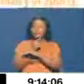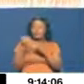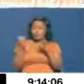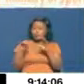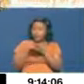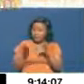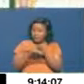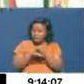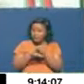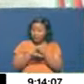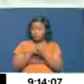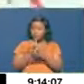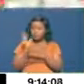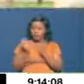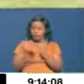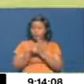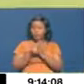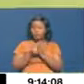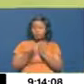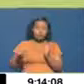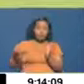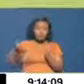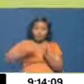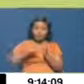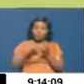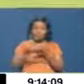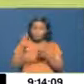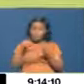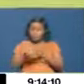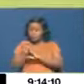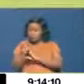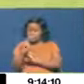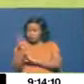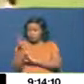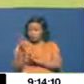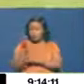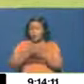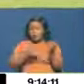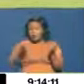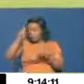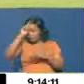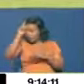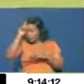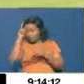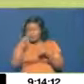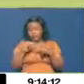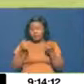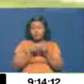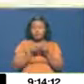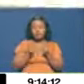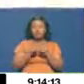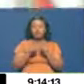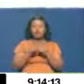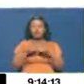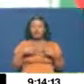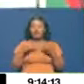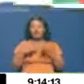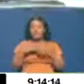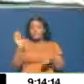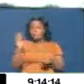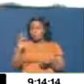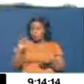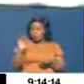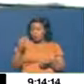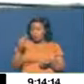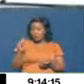and Hossam Maher Hassan added further goals in the second half for the Egyptians, and a double deep in stoppage time from Mohamed Mahmoud sealed